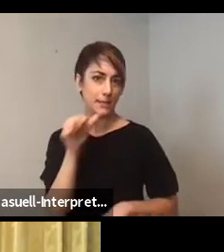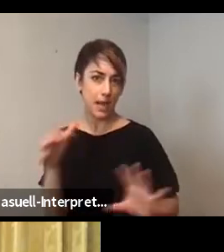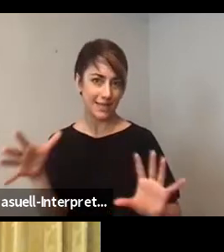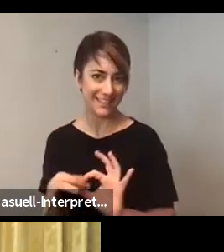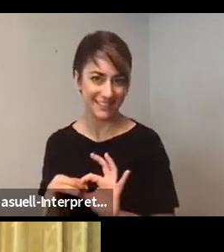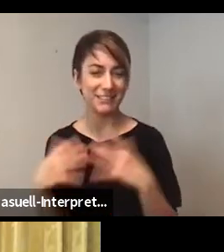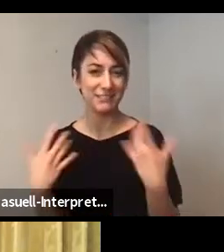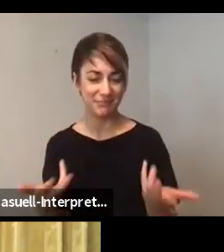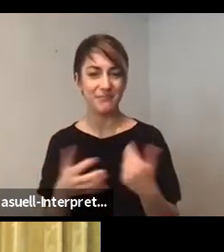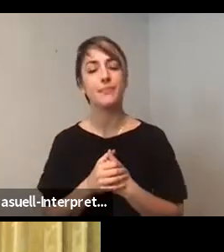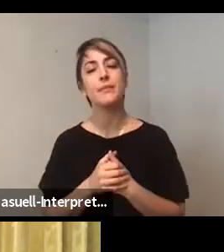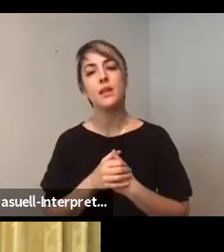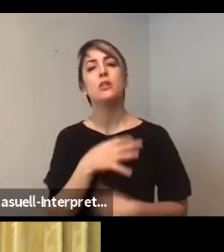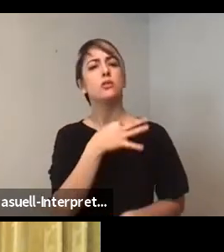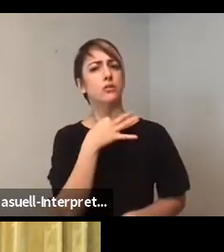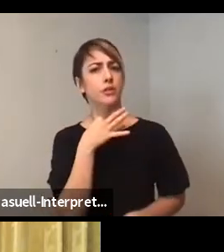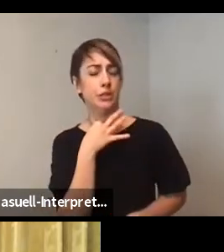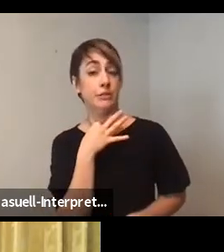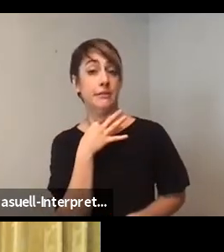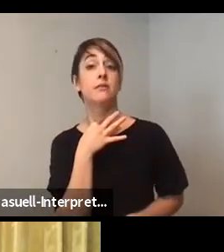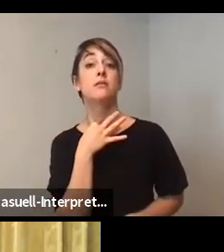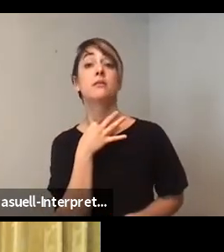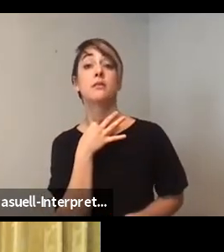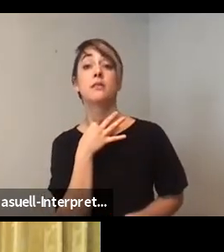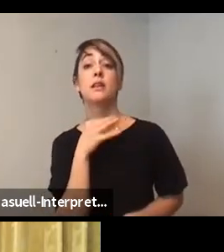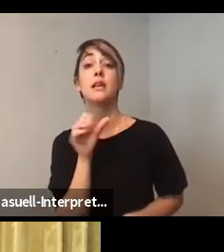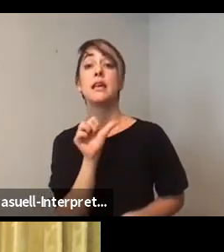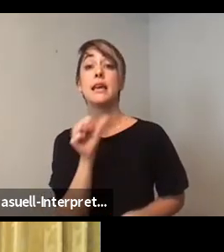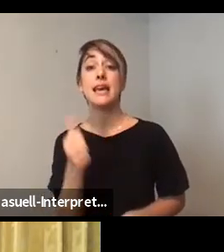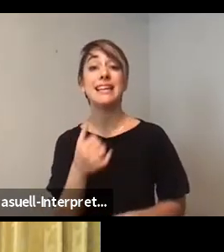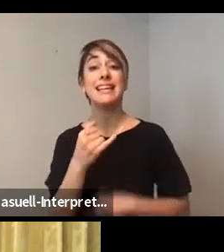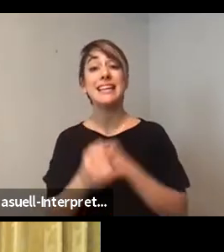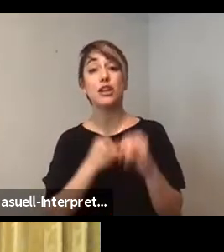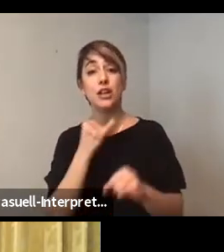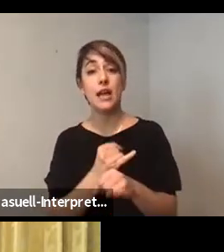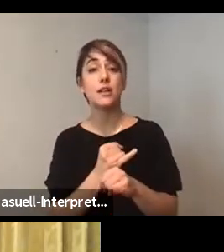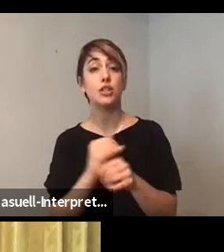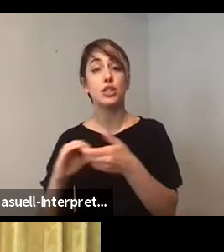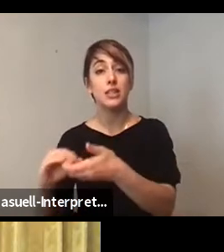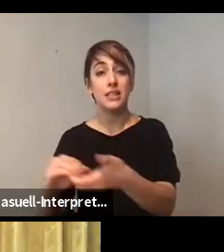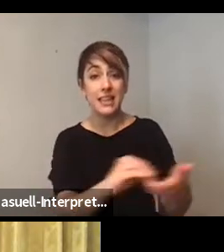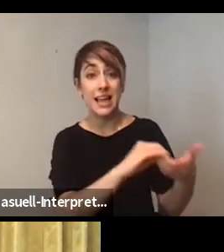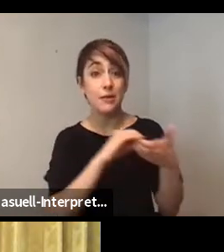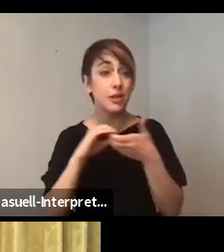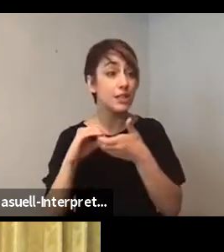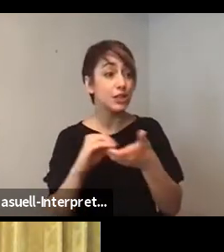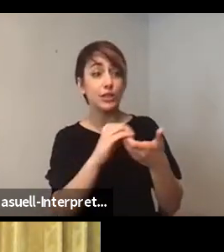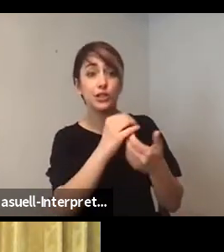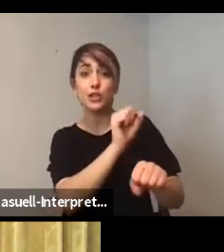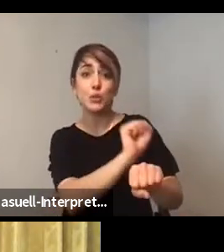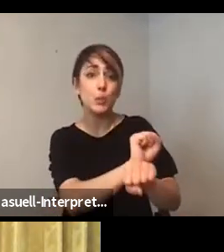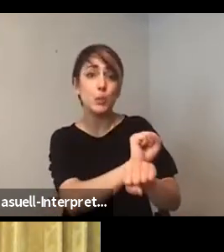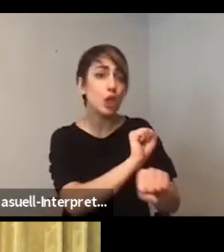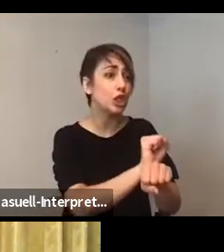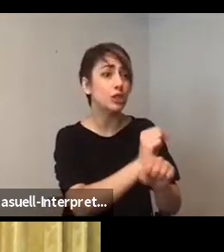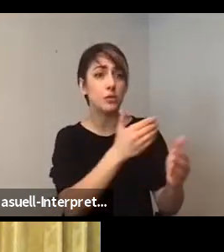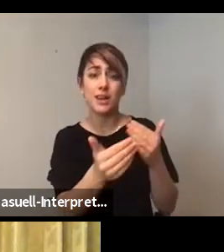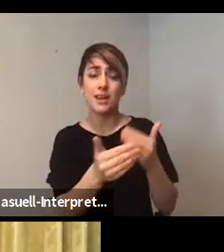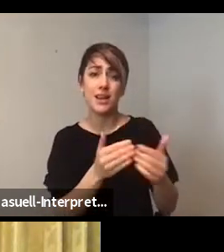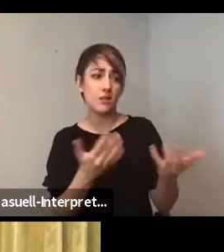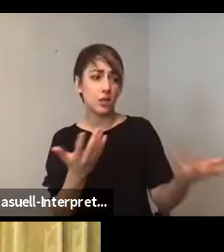Have any international collaboration working virtually been successful for